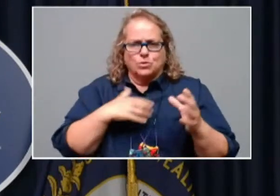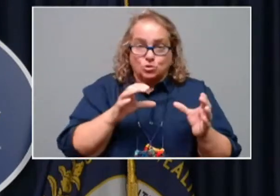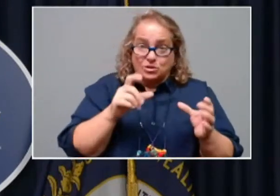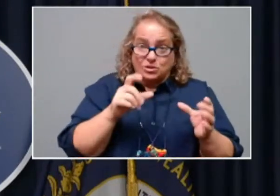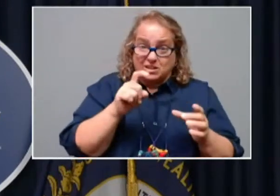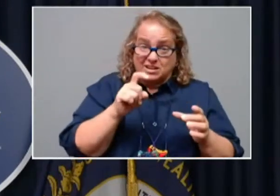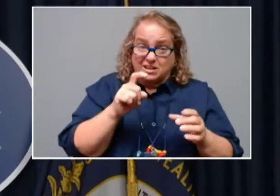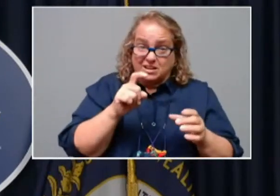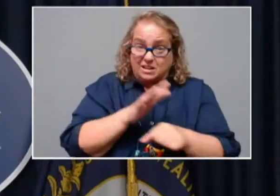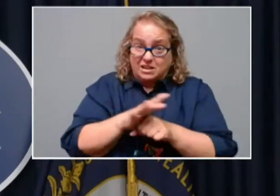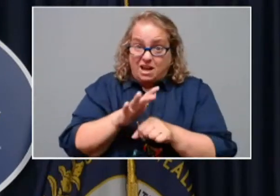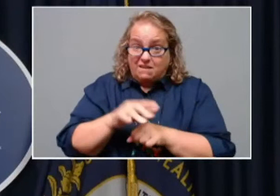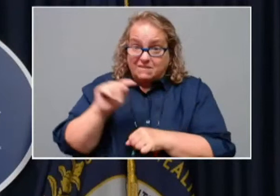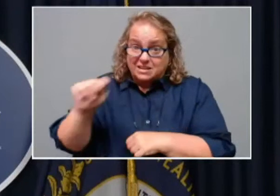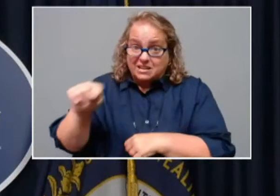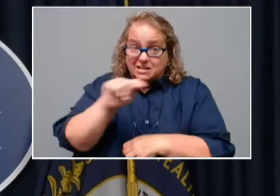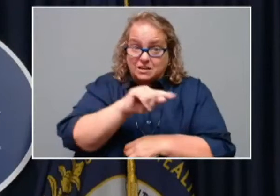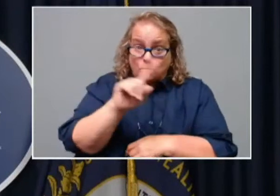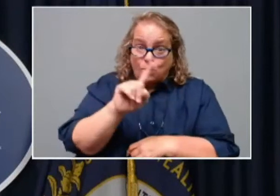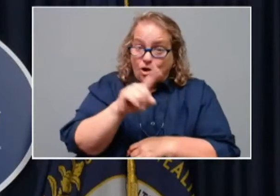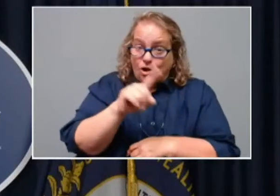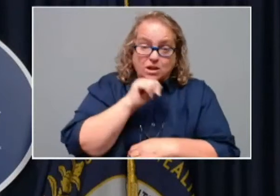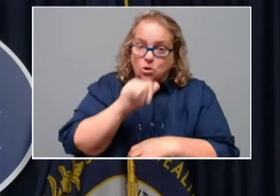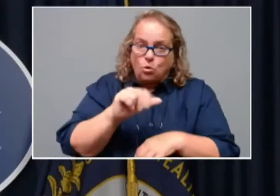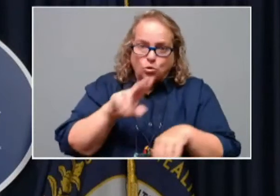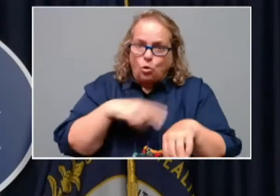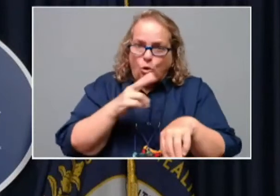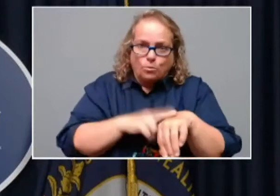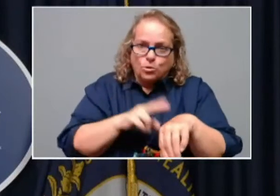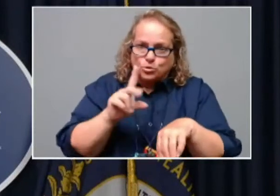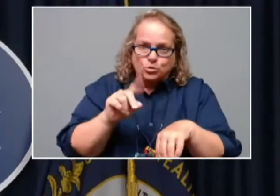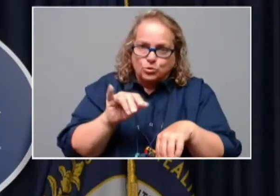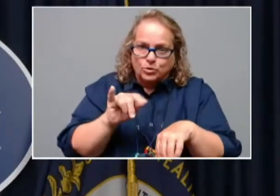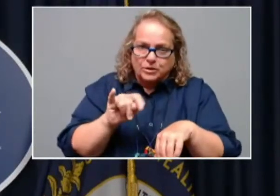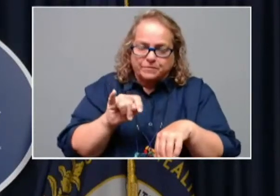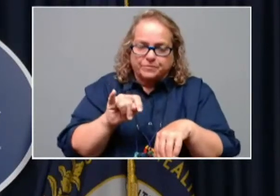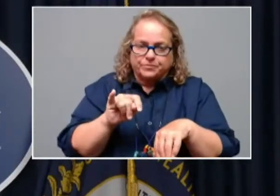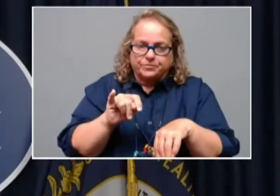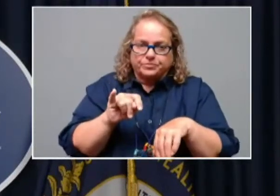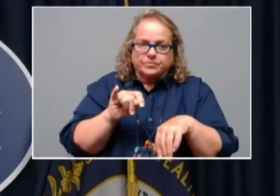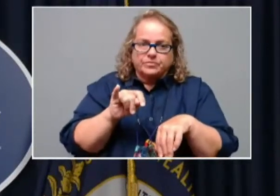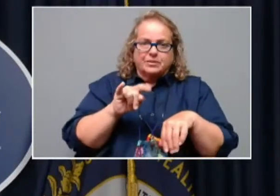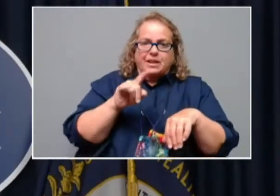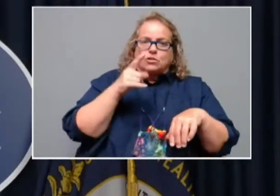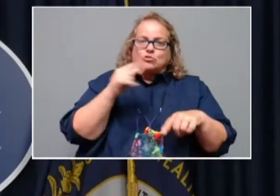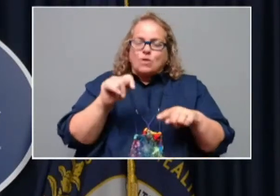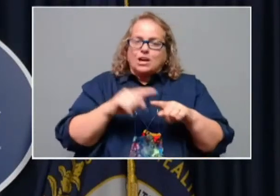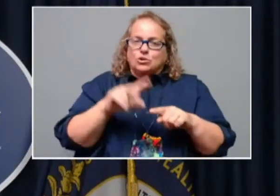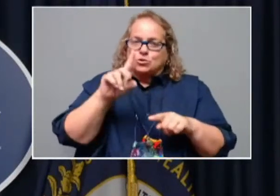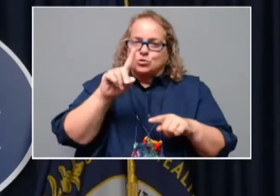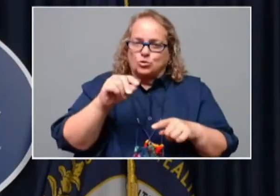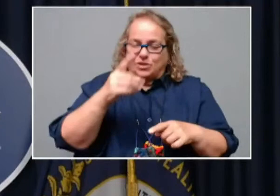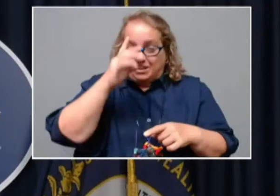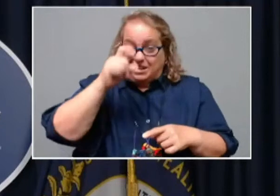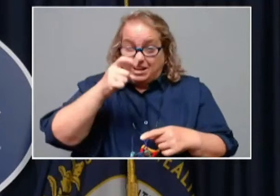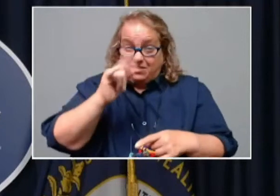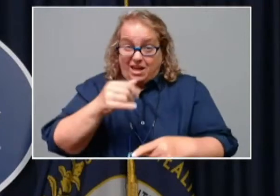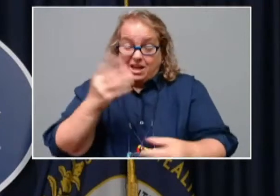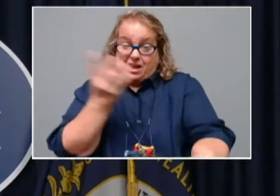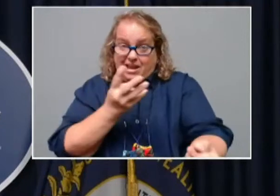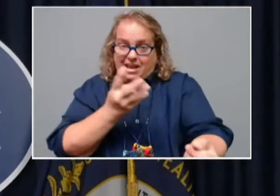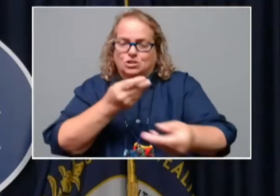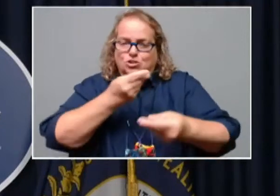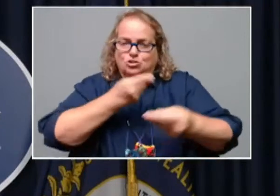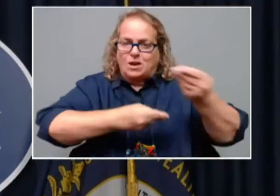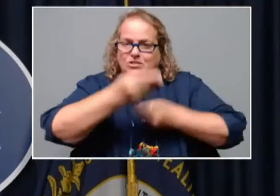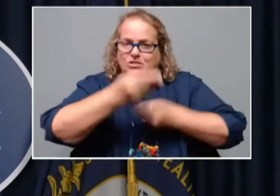that they normally don't do them, or trying to do them in places that wouldn't normally do transfusions, that we have some concern there. We are